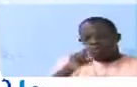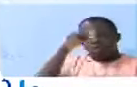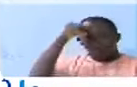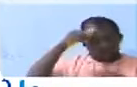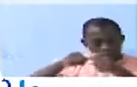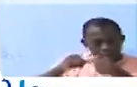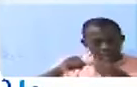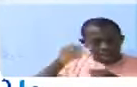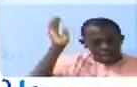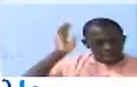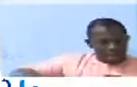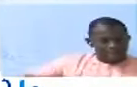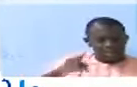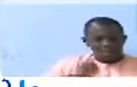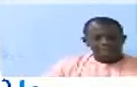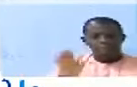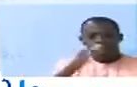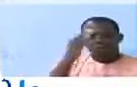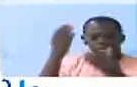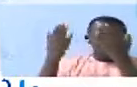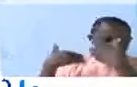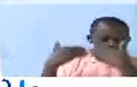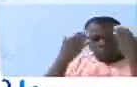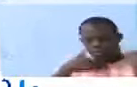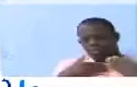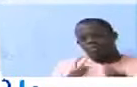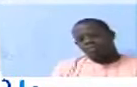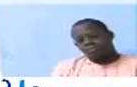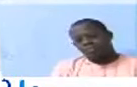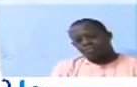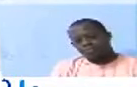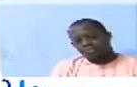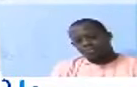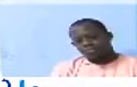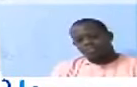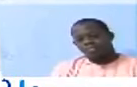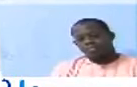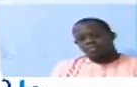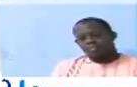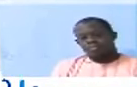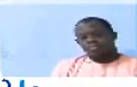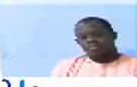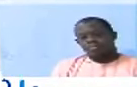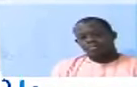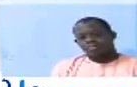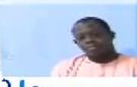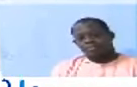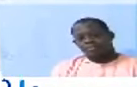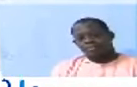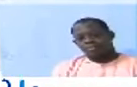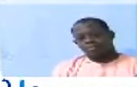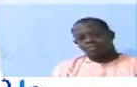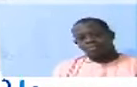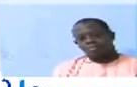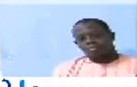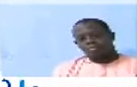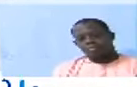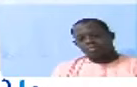went to take bath? Male ni mole nyoso to je nyadi le barbiri na ta wulune nyin accident kada otmo fo.